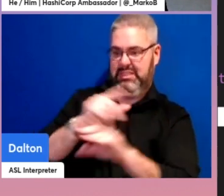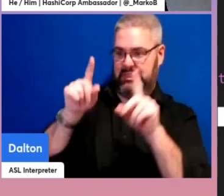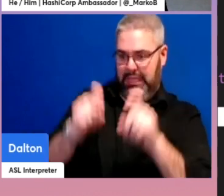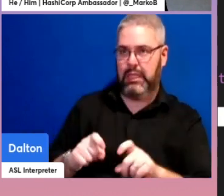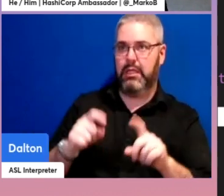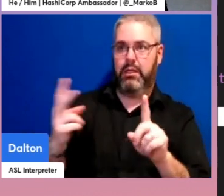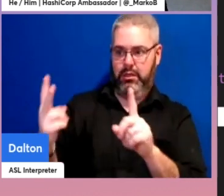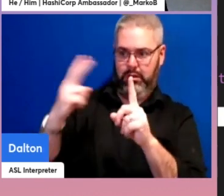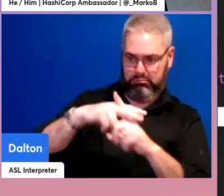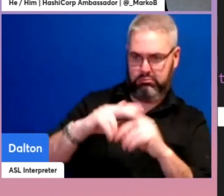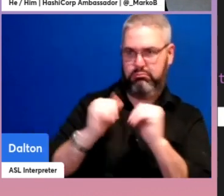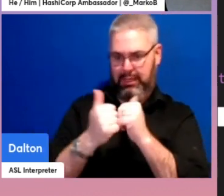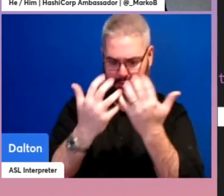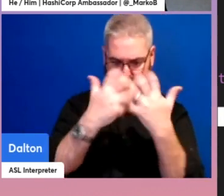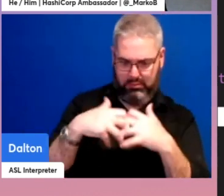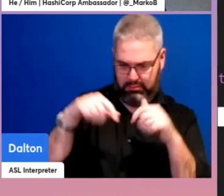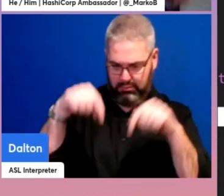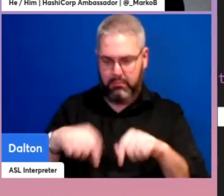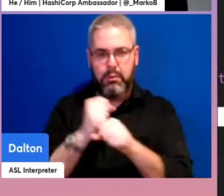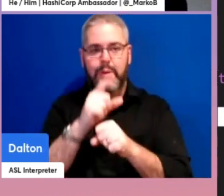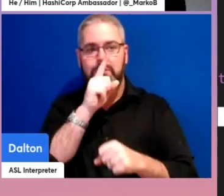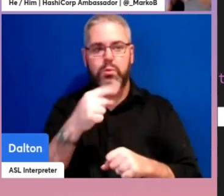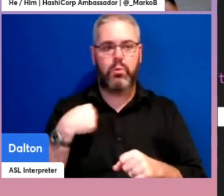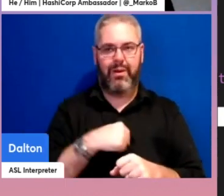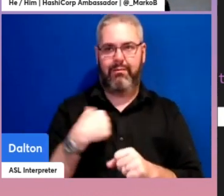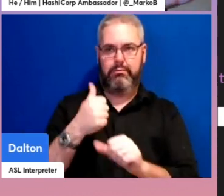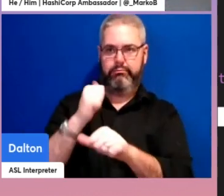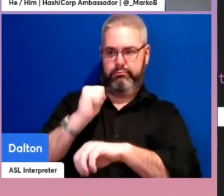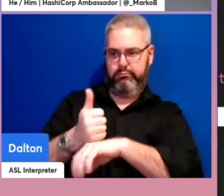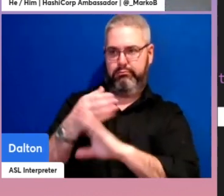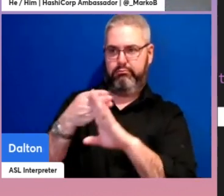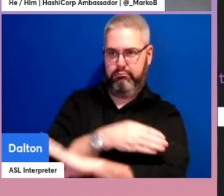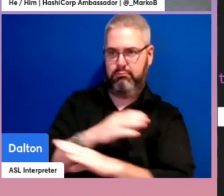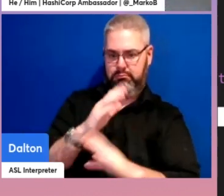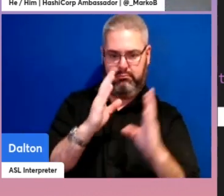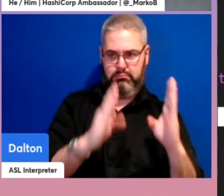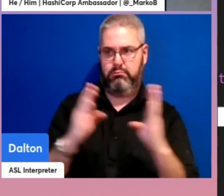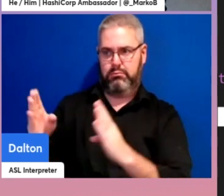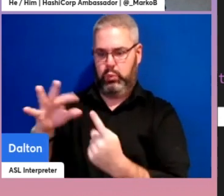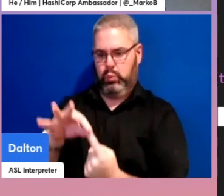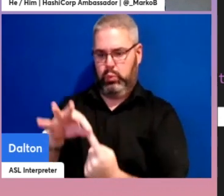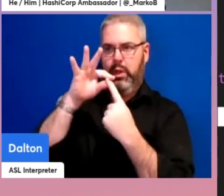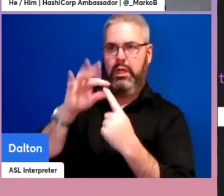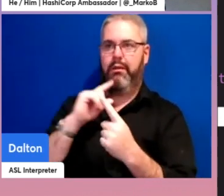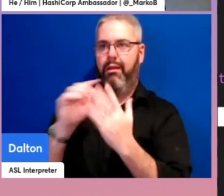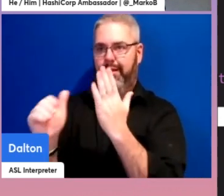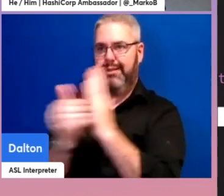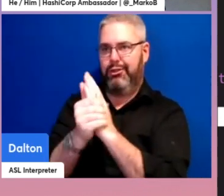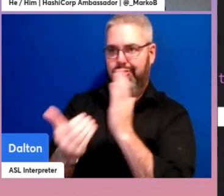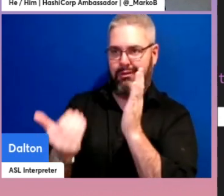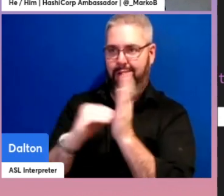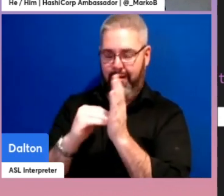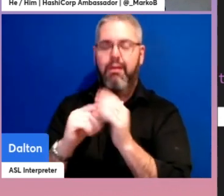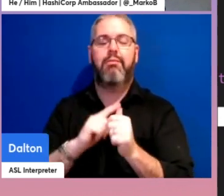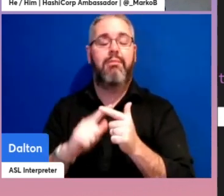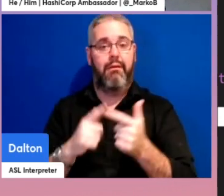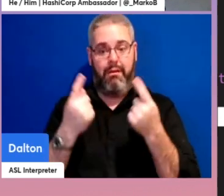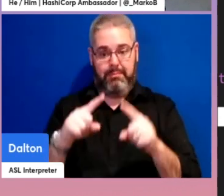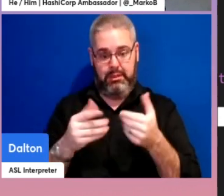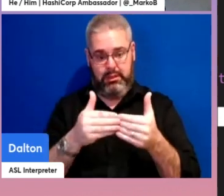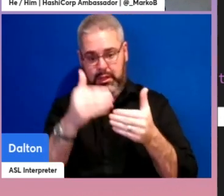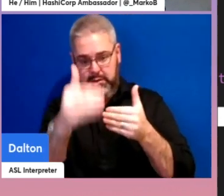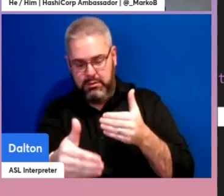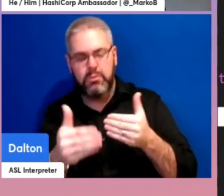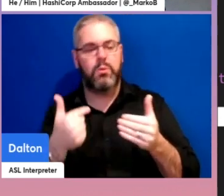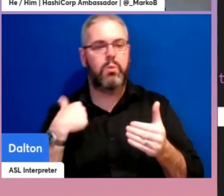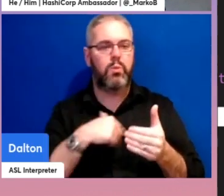the output from there, which is kind of setting the bucket prefix, making it unique, and we're just attaching something at the end. And then what we're doing next is, we